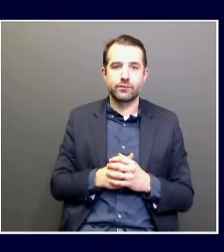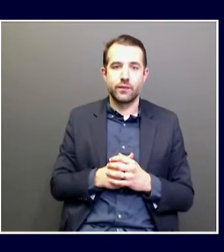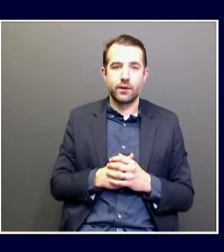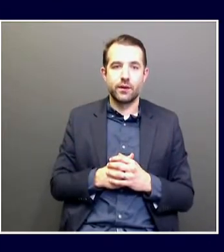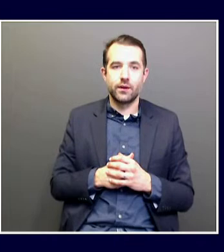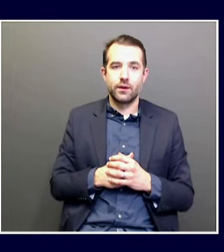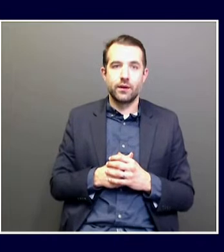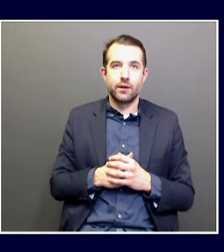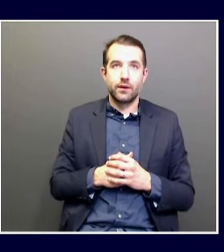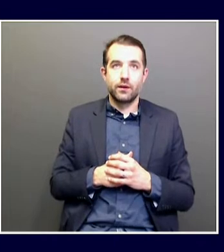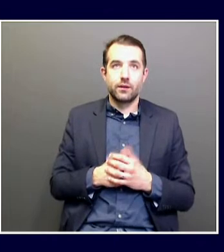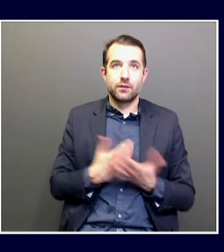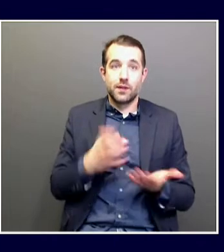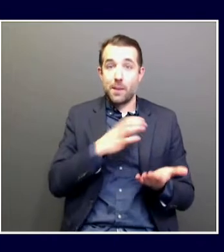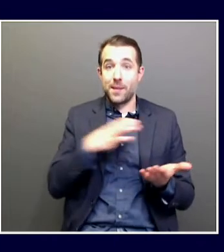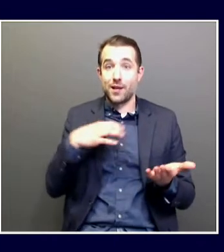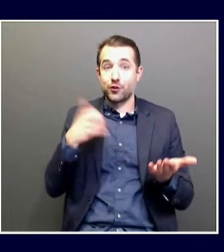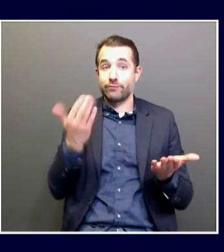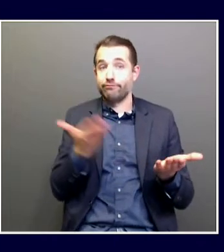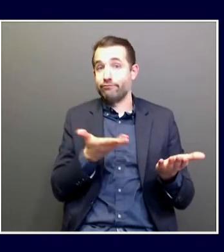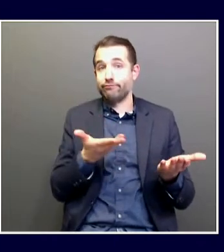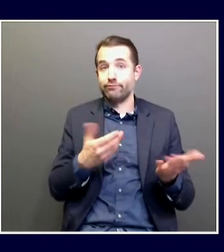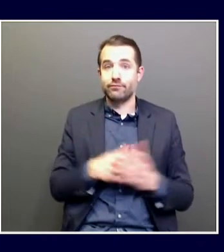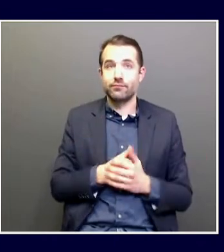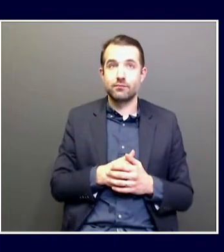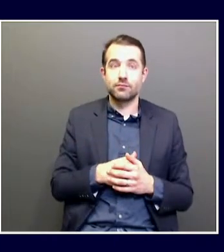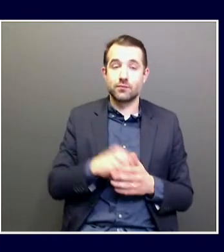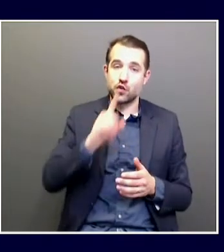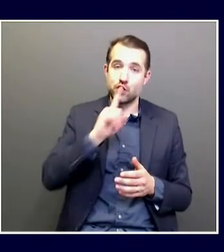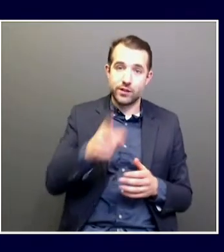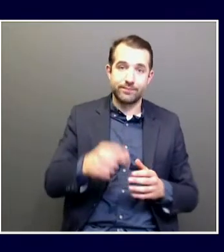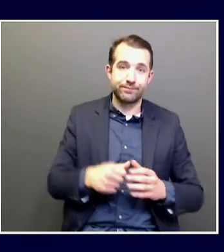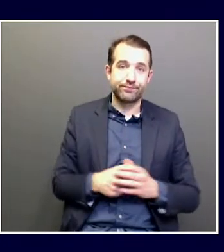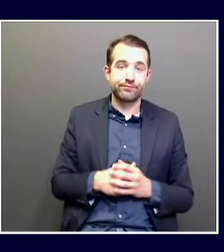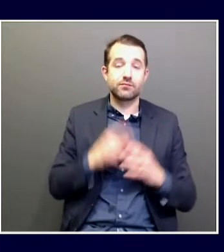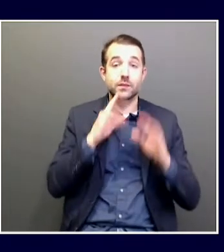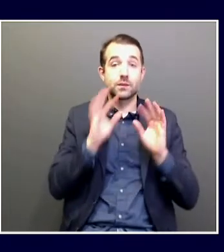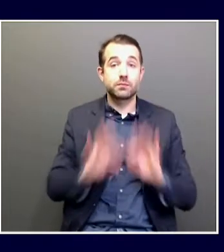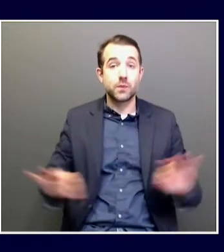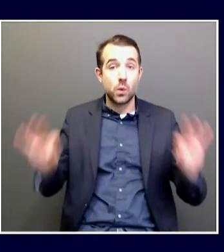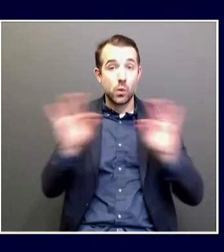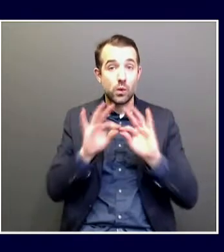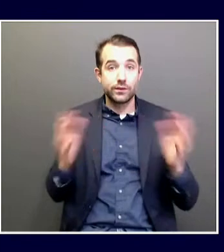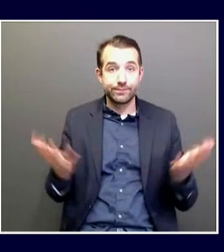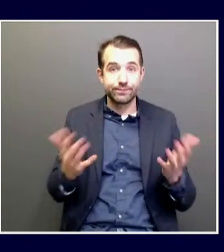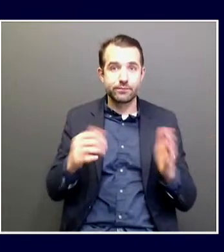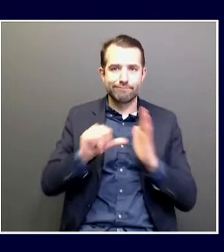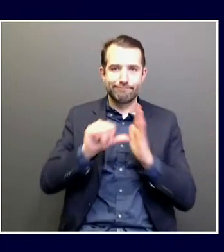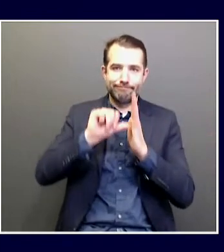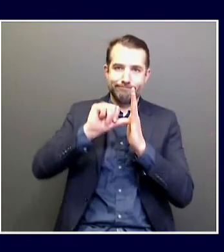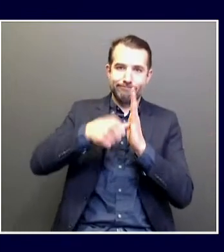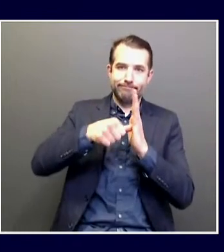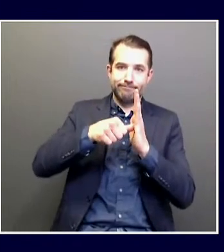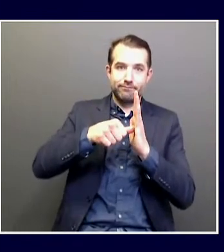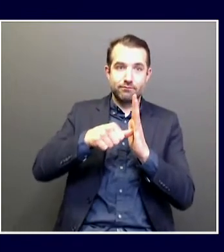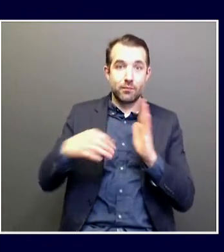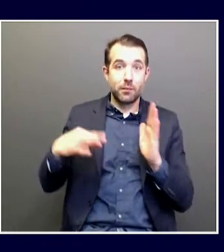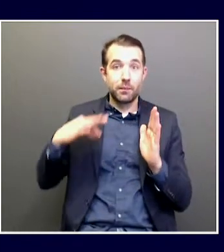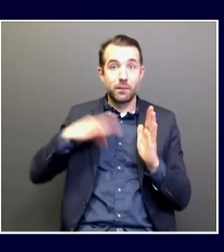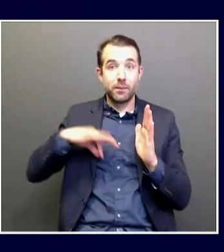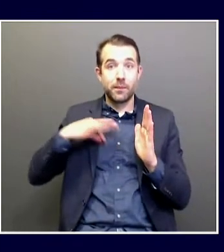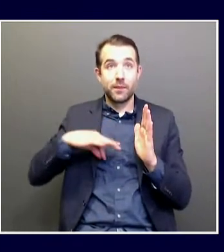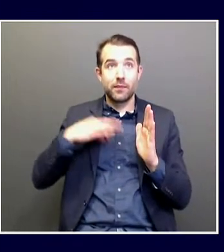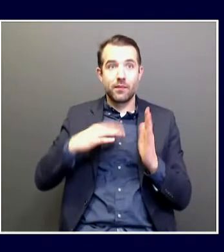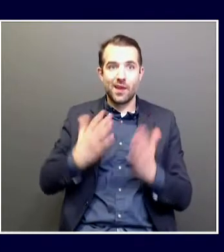Commissioner? Sure. I think it's important to underscore that Maine strongly recommends that